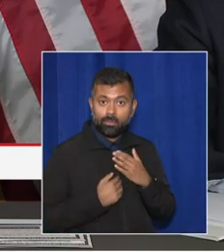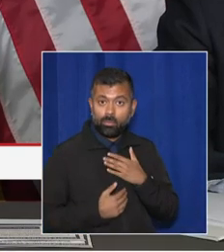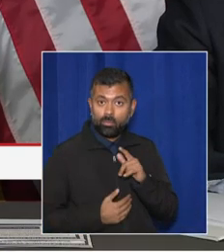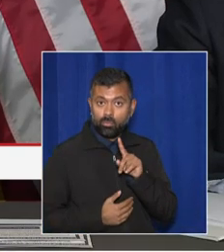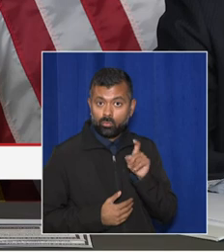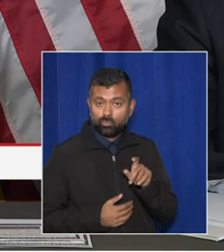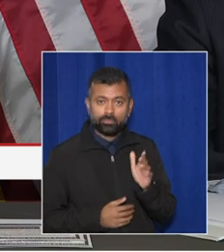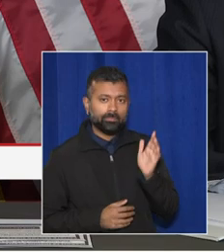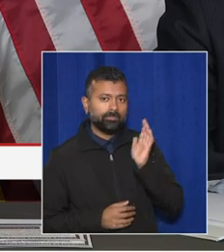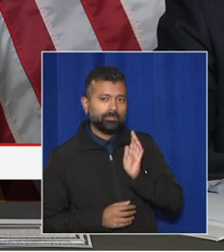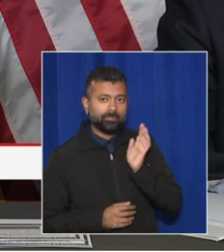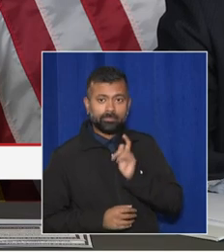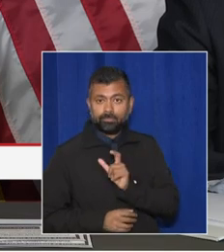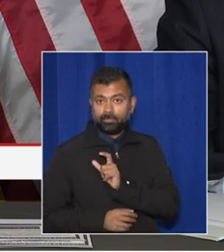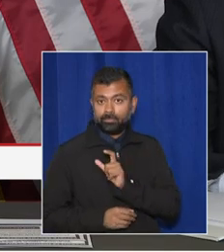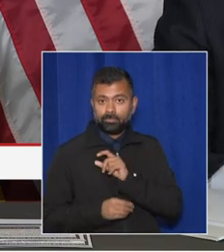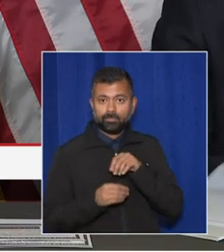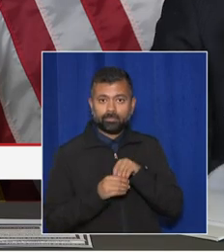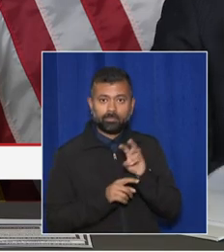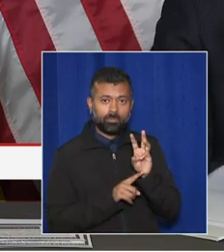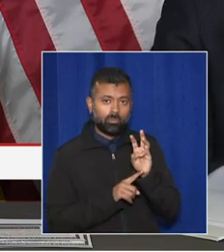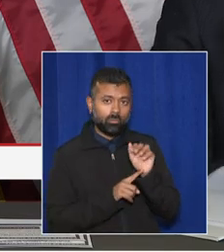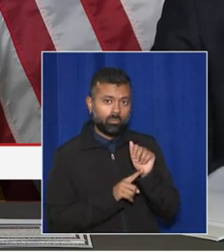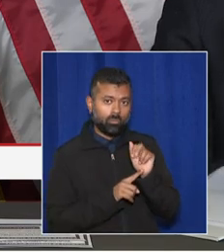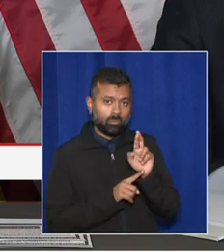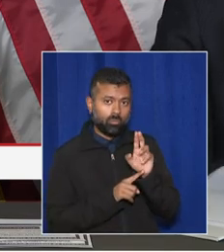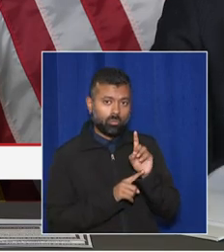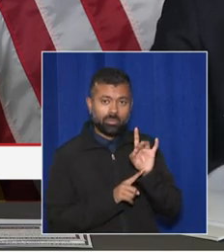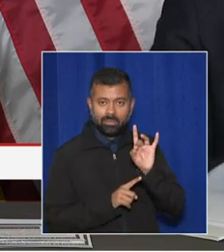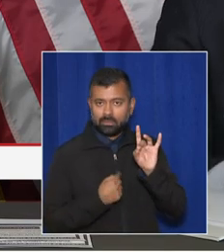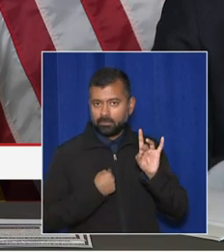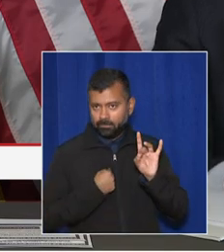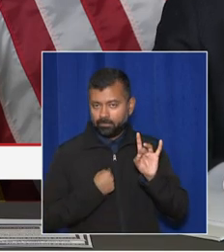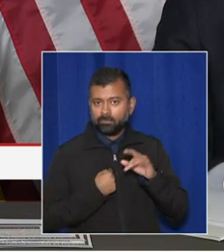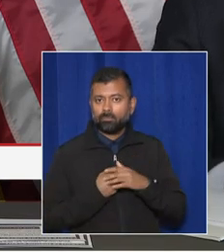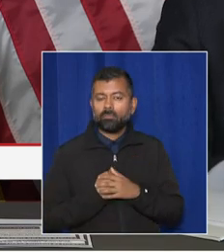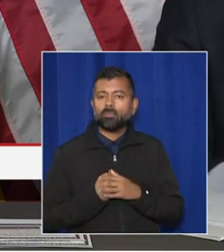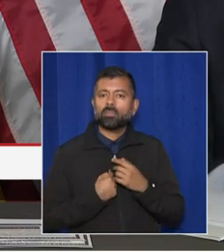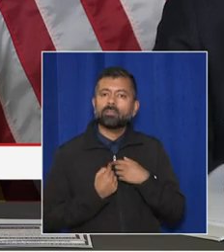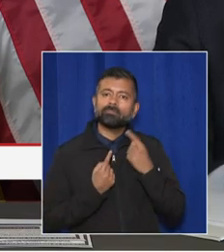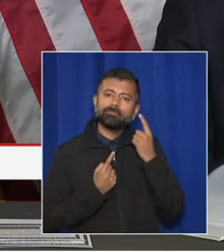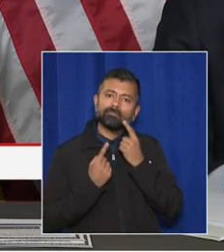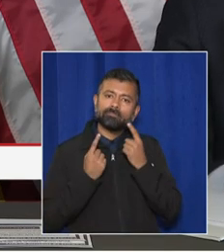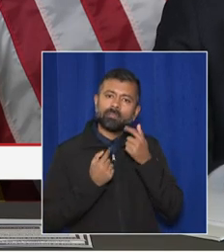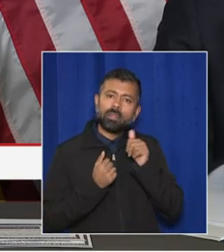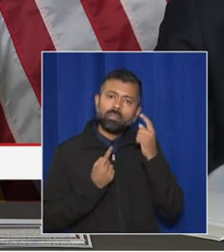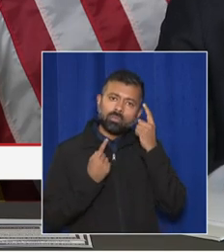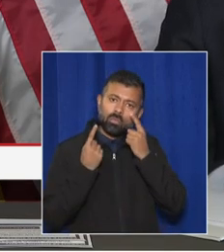affect small businesses, and are there any programs to start a small business in the wake of all the federal losses?